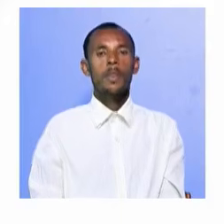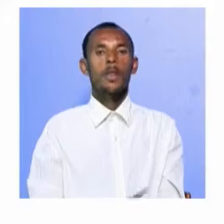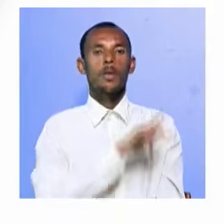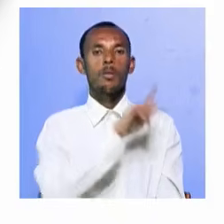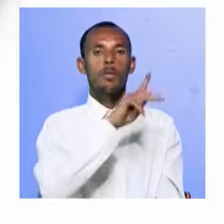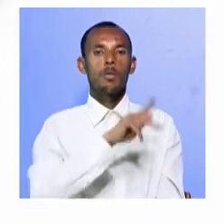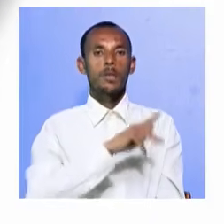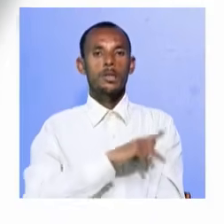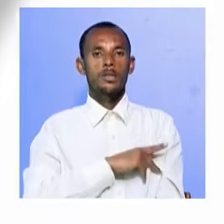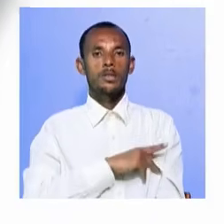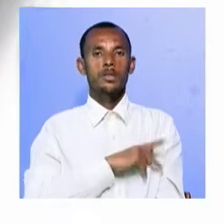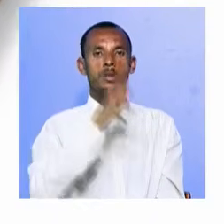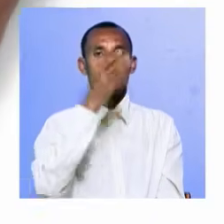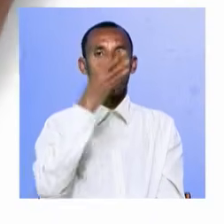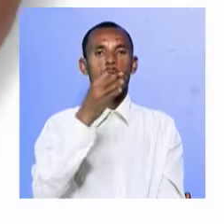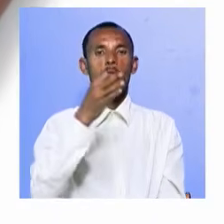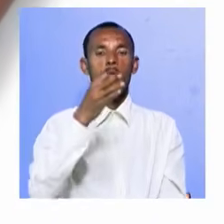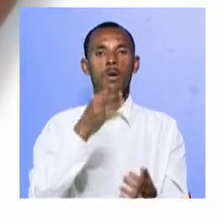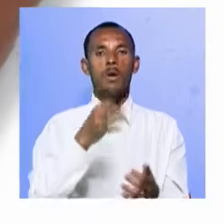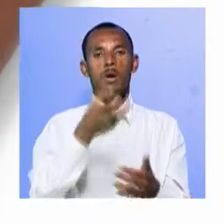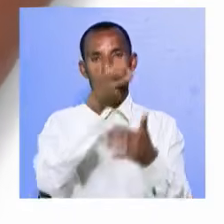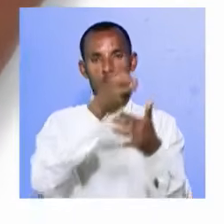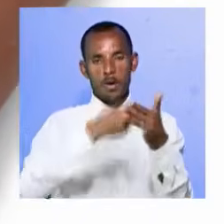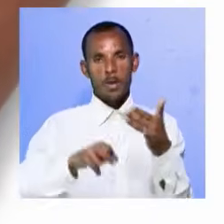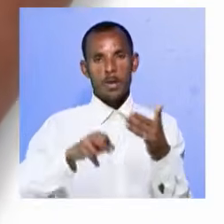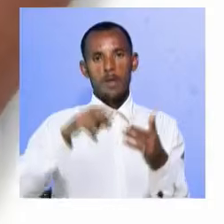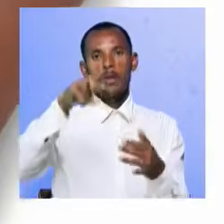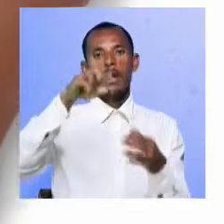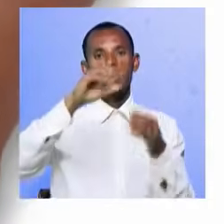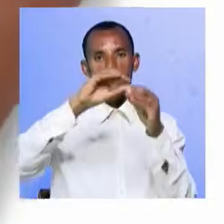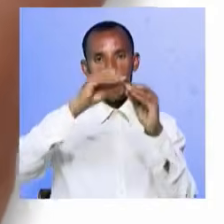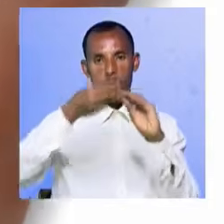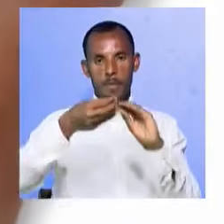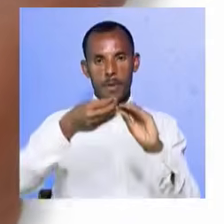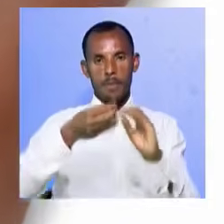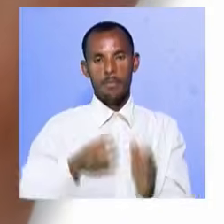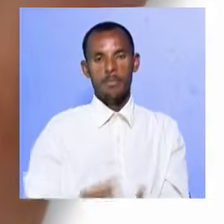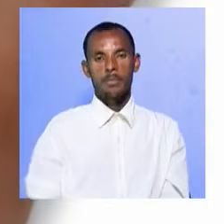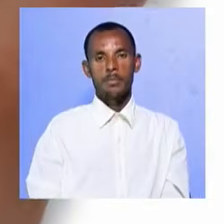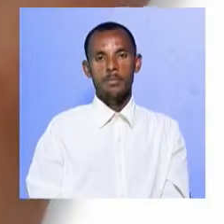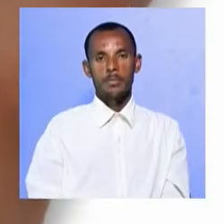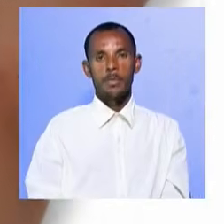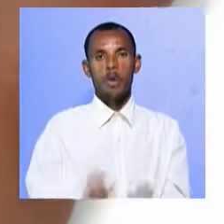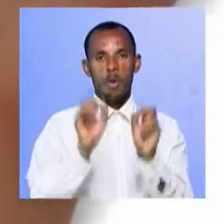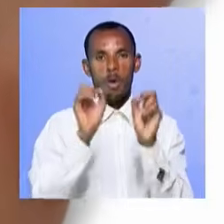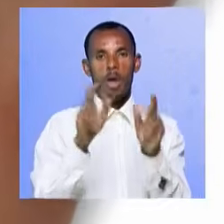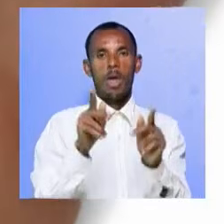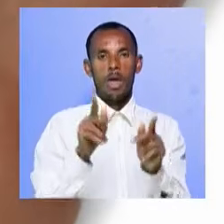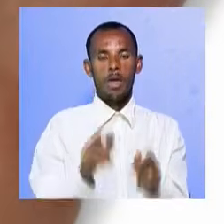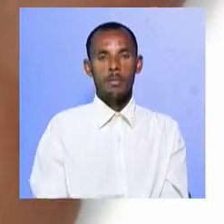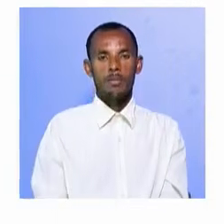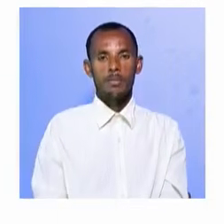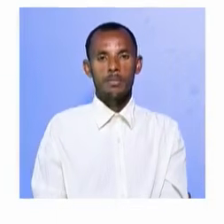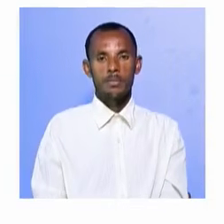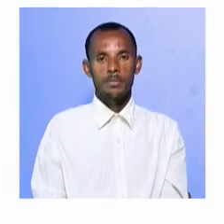Properties of product of rational numbers. Okay.